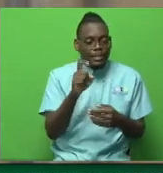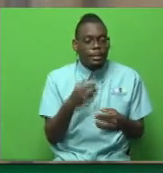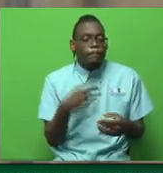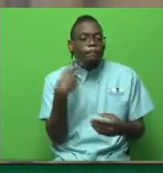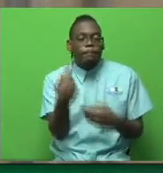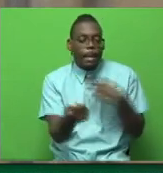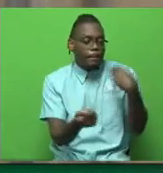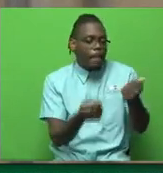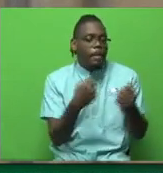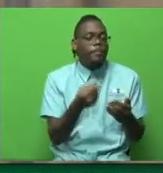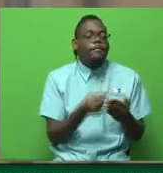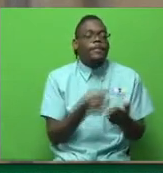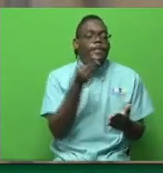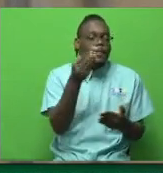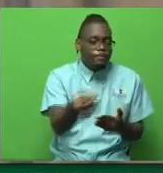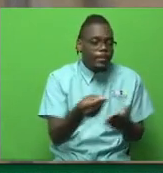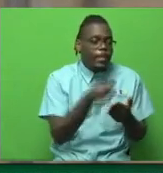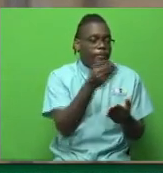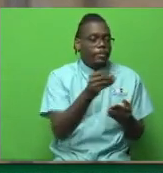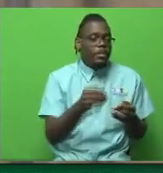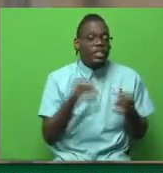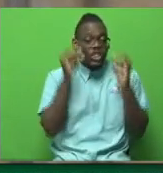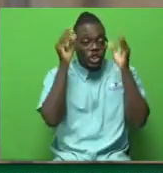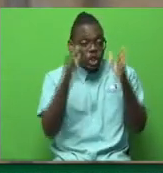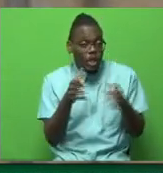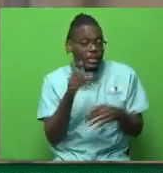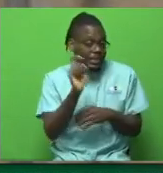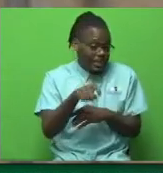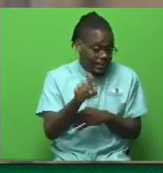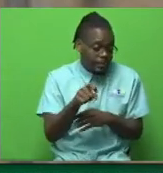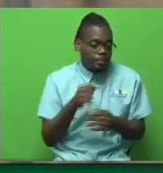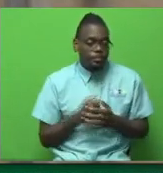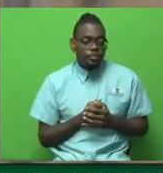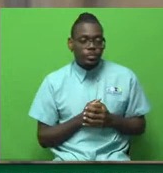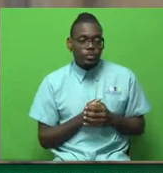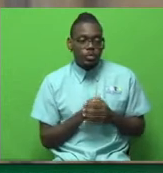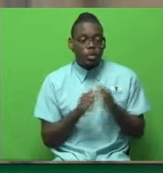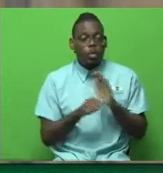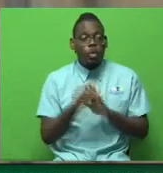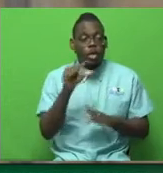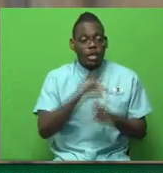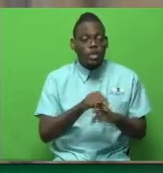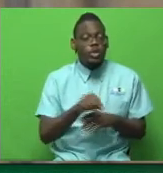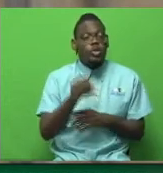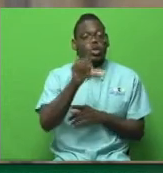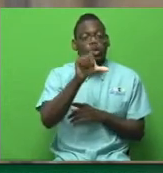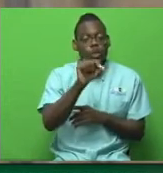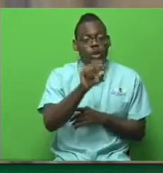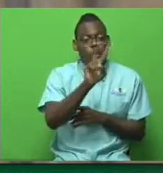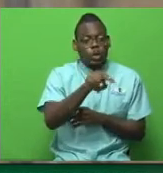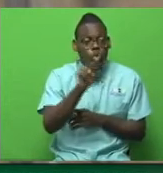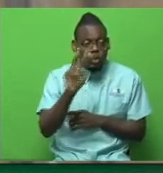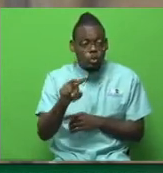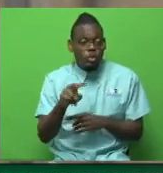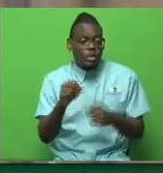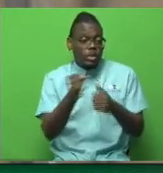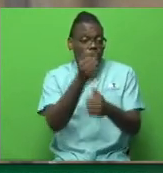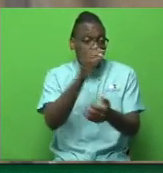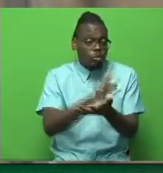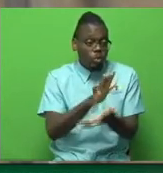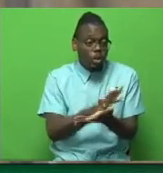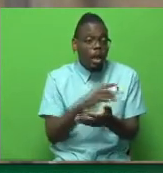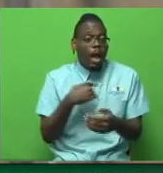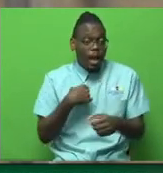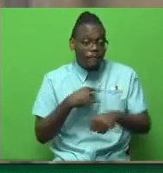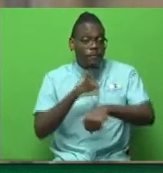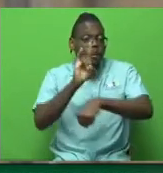teachers that may require them as of August 2022 all secondary schools have been outfitted with Wi-Fi in their offices and common